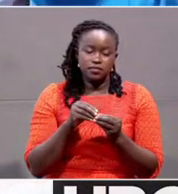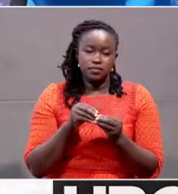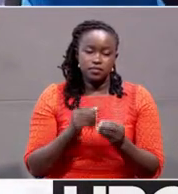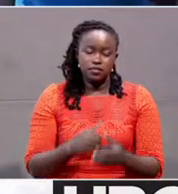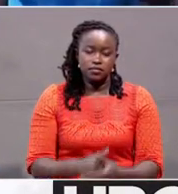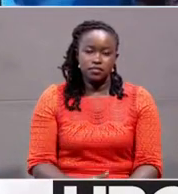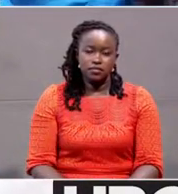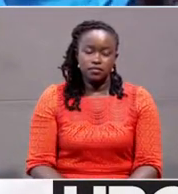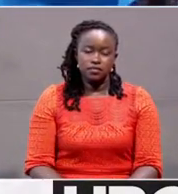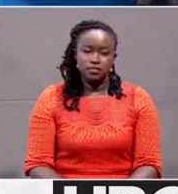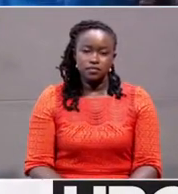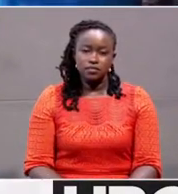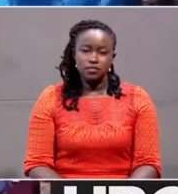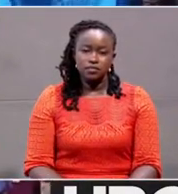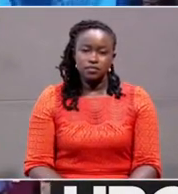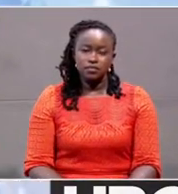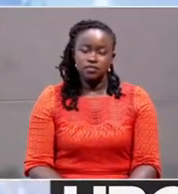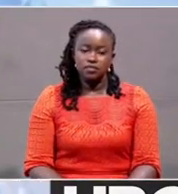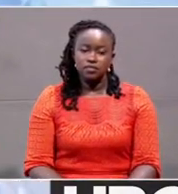News.